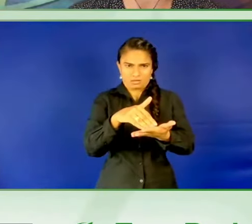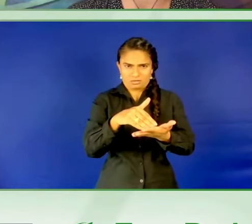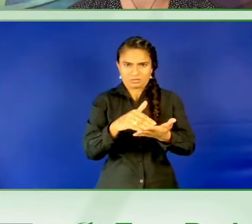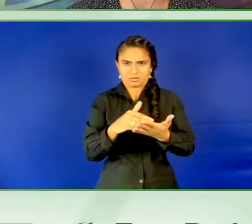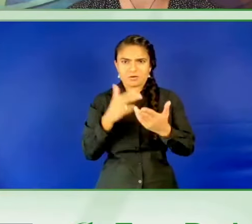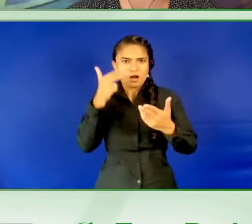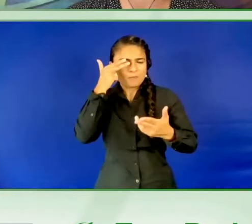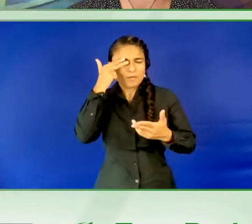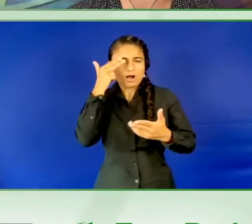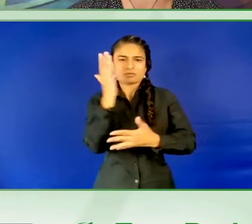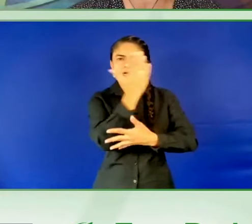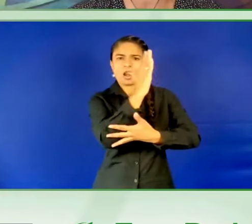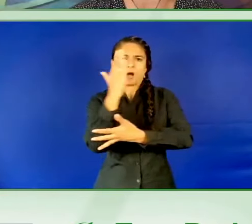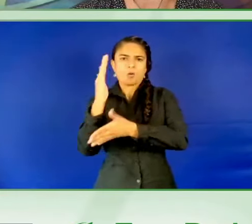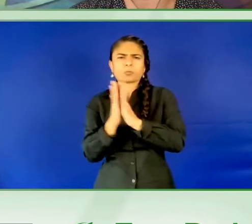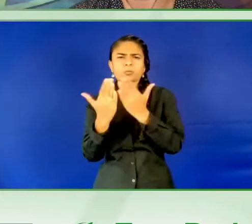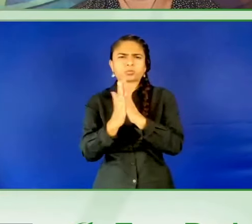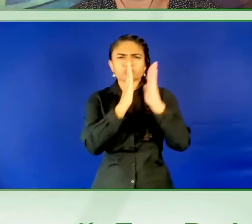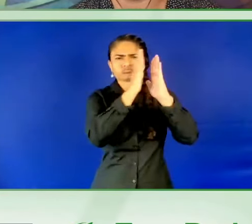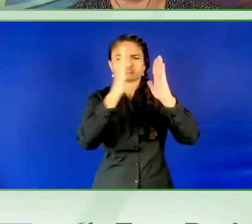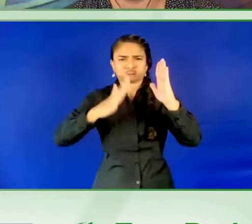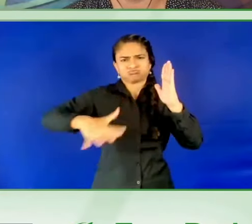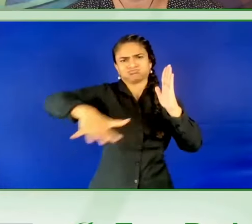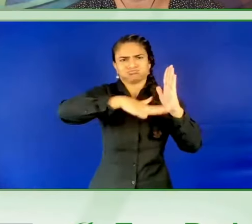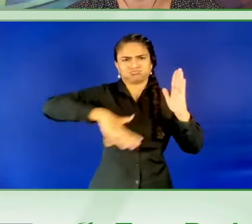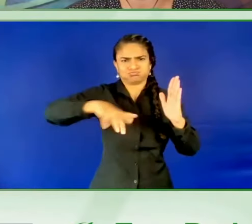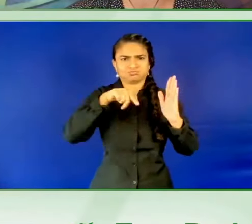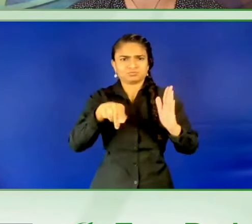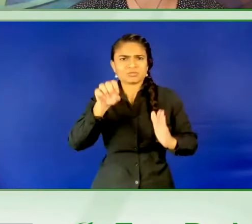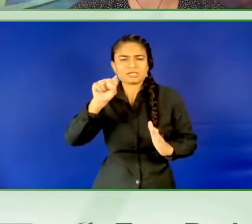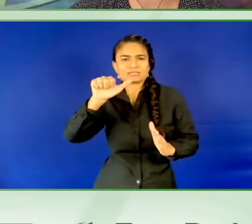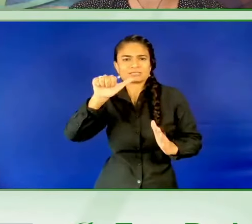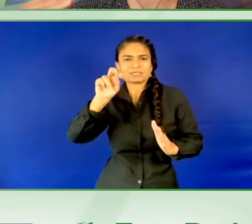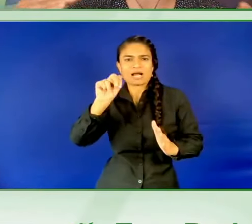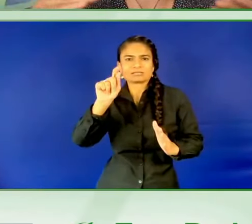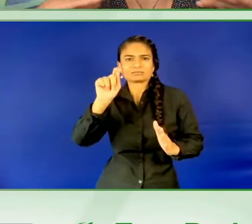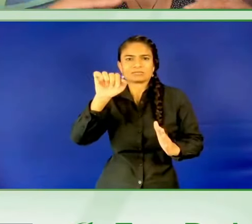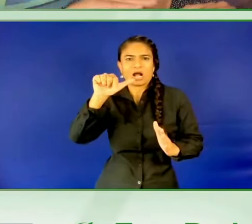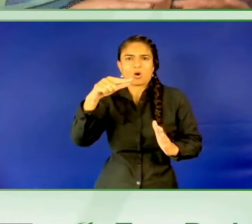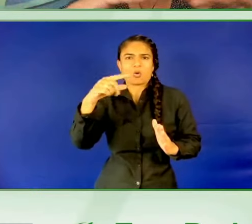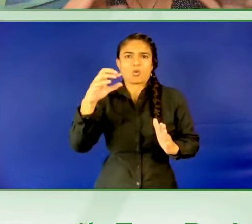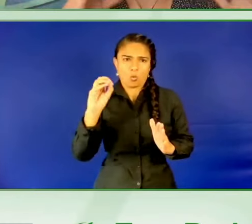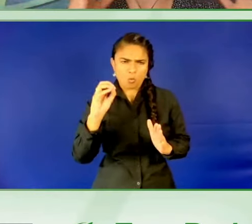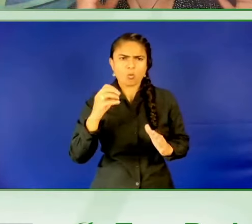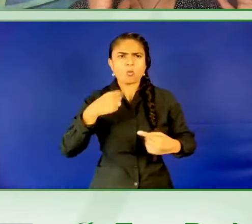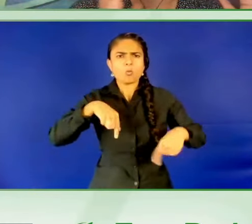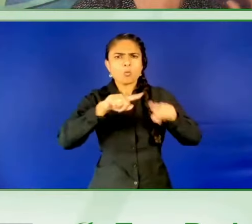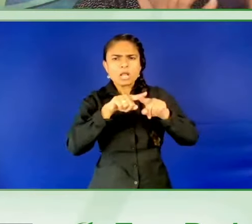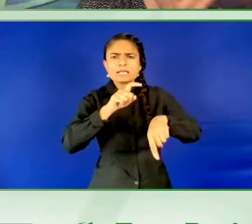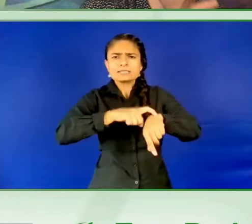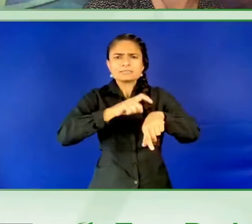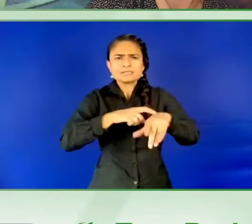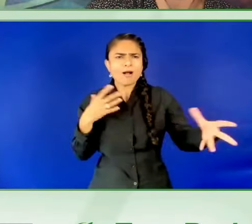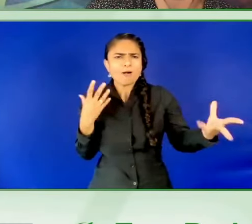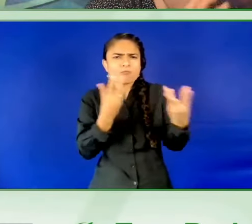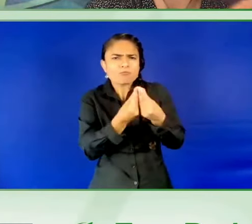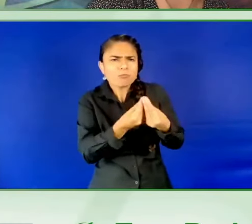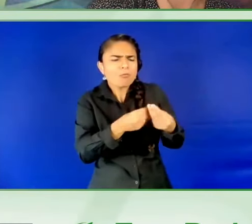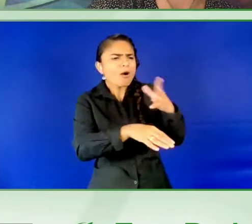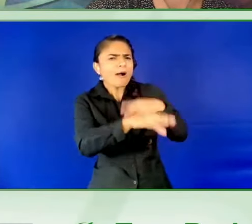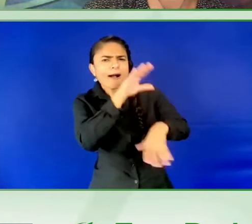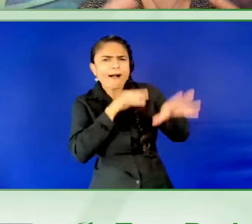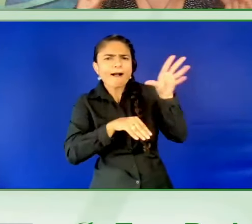astronomy should be addressed at all levels. It's a work that has to be done for the little kids